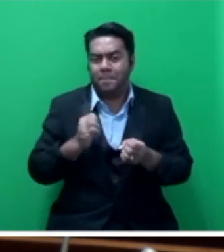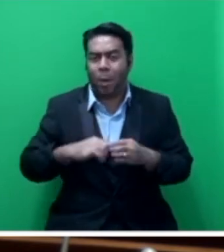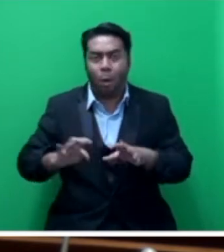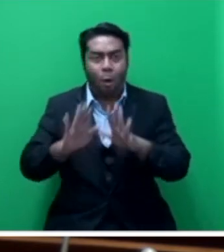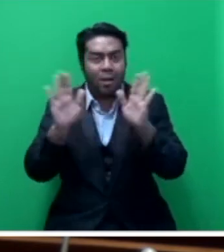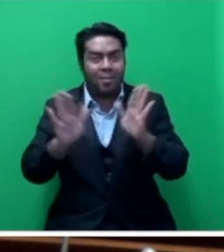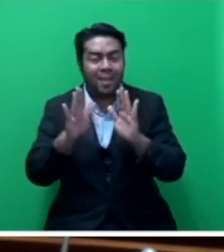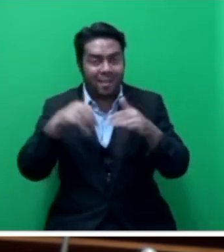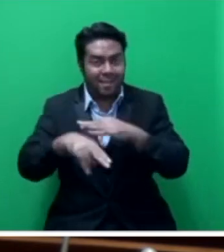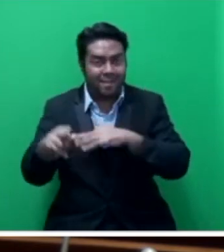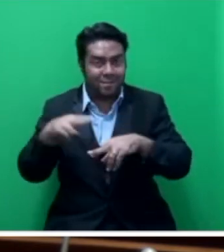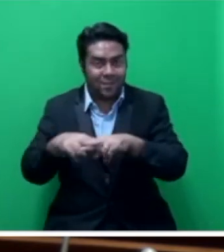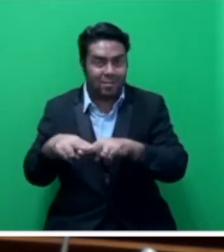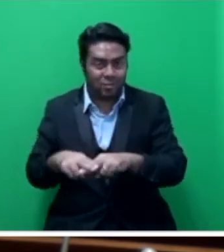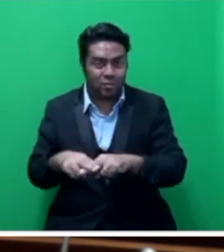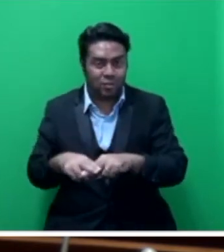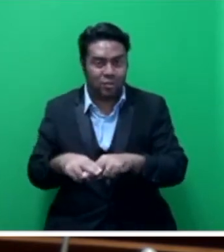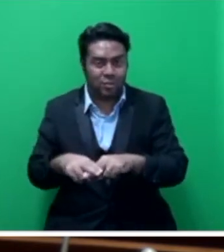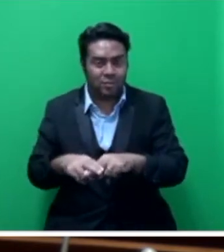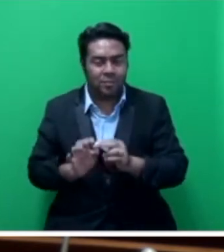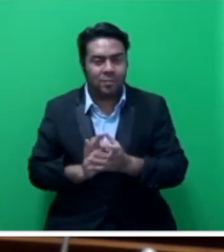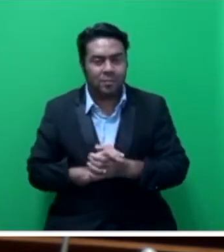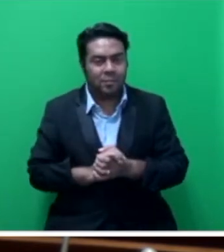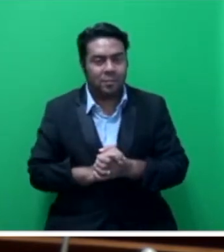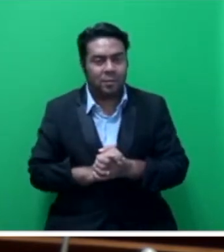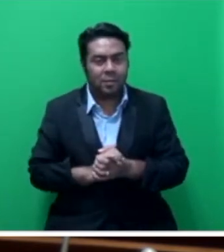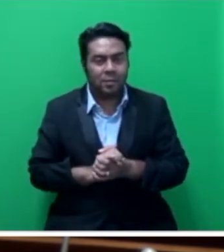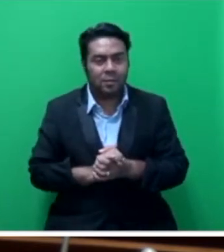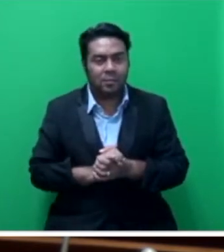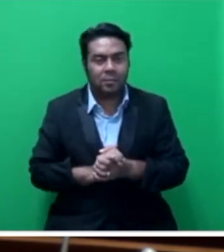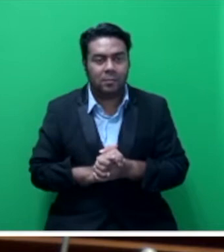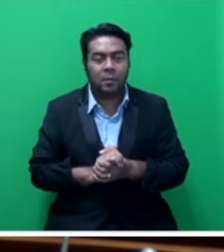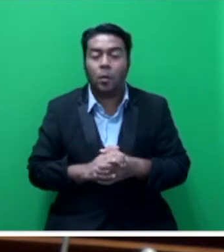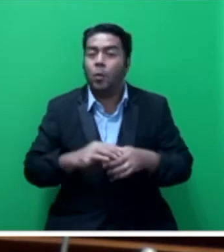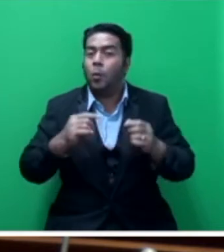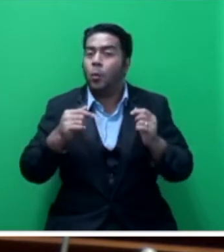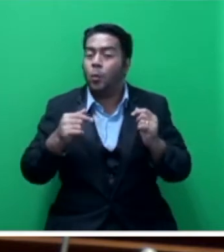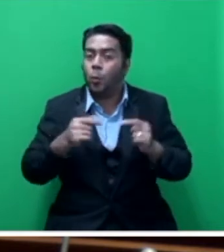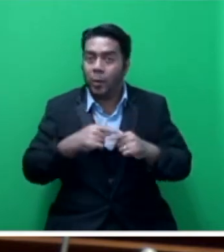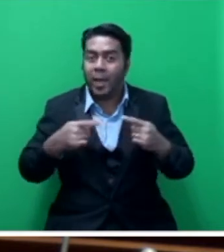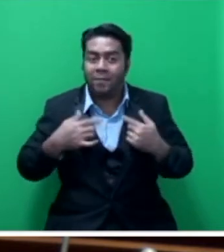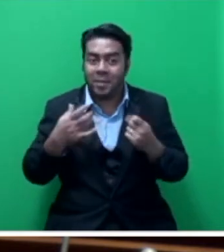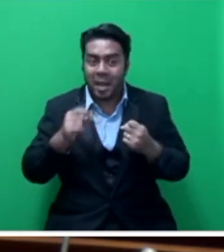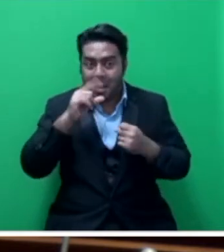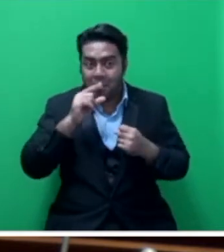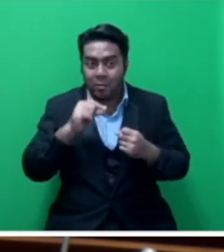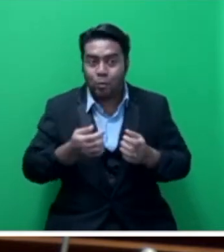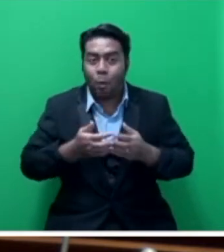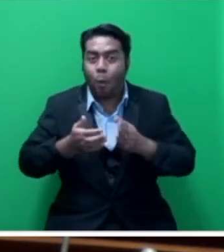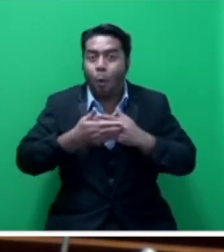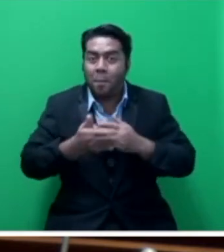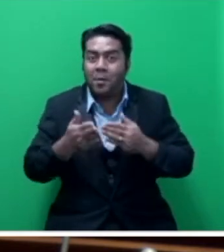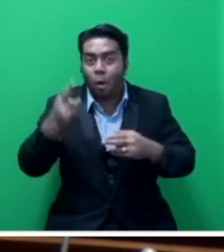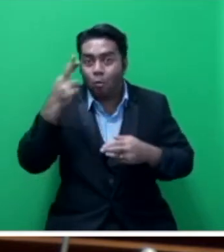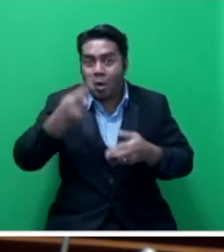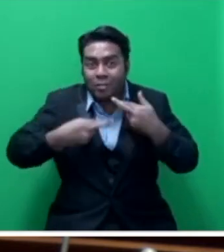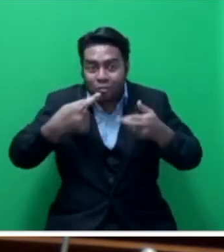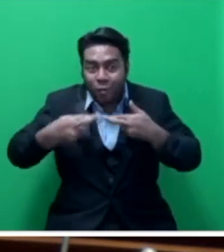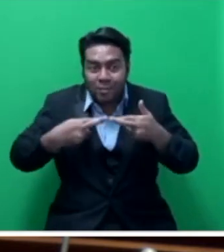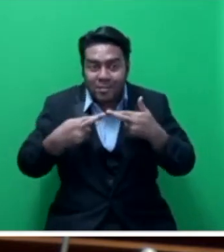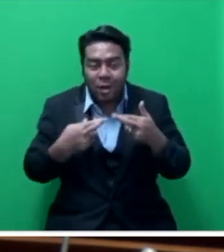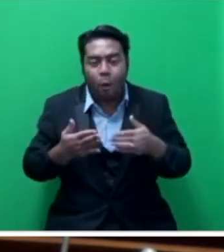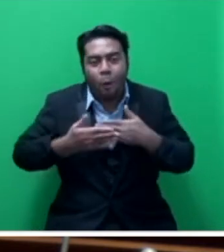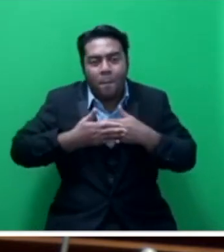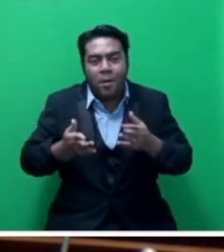period being part of the holiday experience. Domestically, Mr. Speaker, sir, we have been able to open up restaurants, we open up